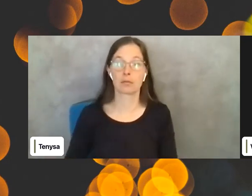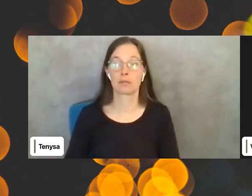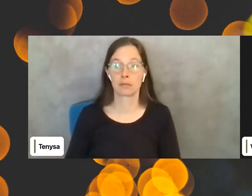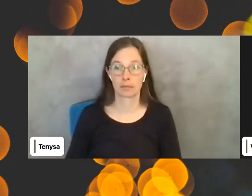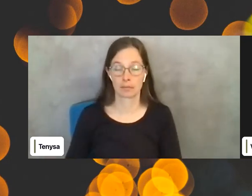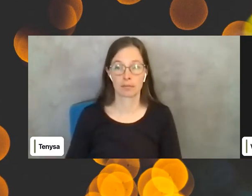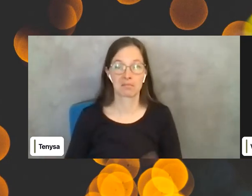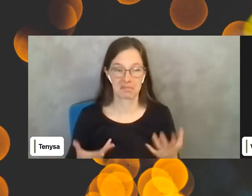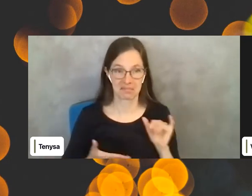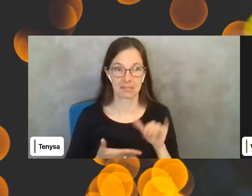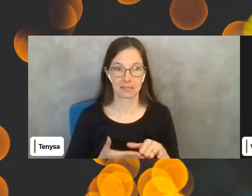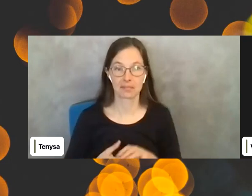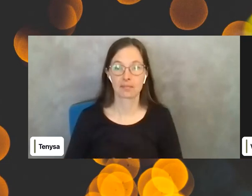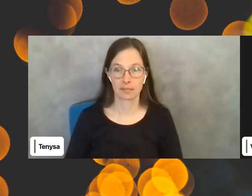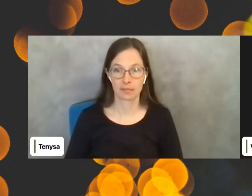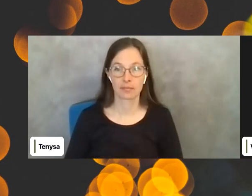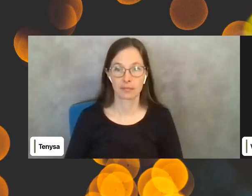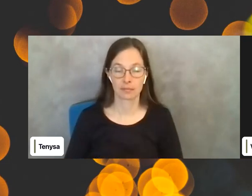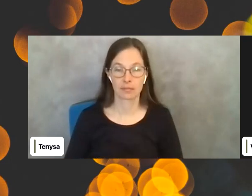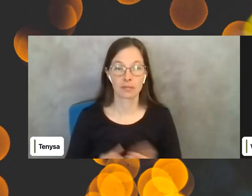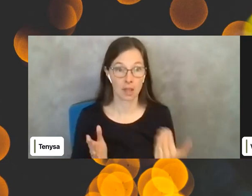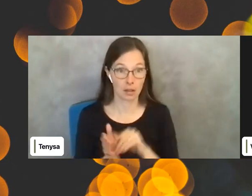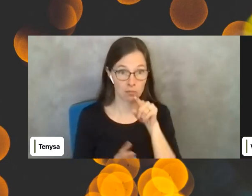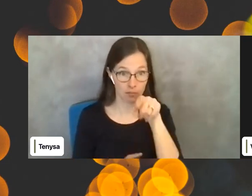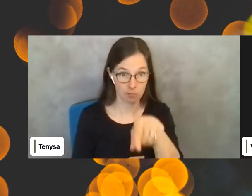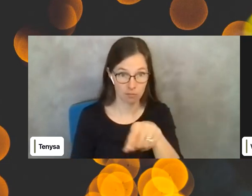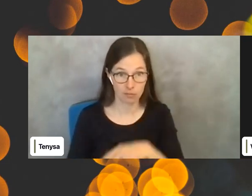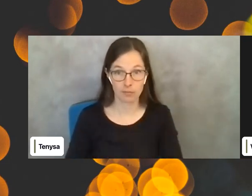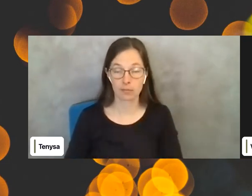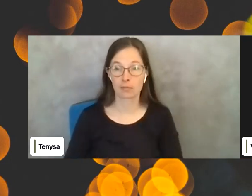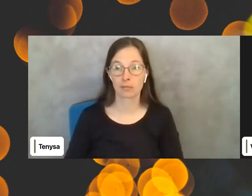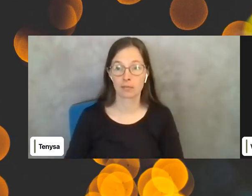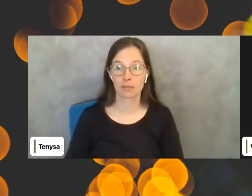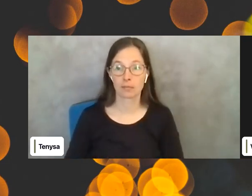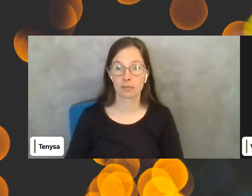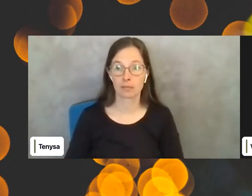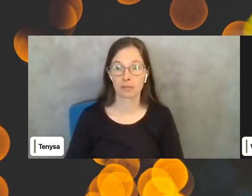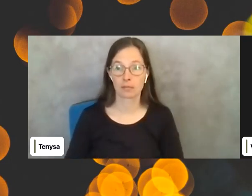There you go. Crossing forward.